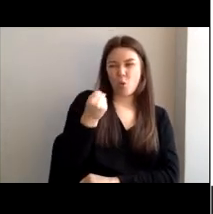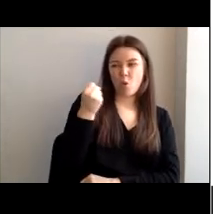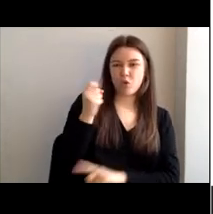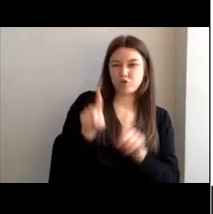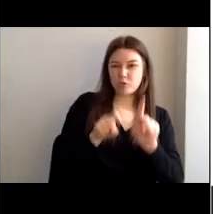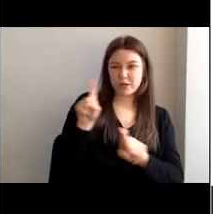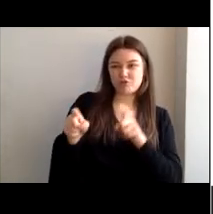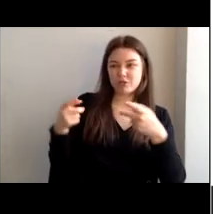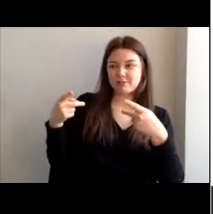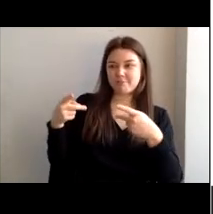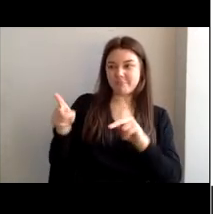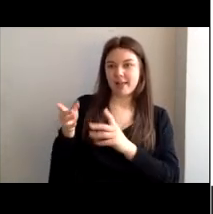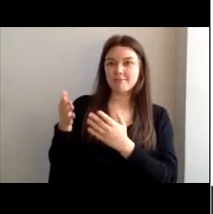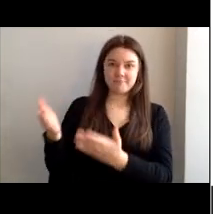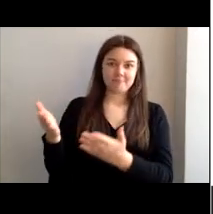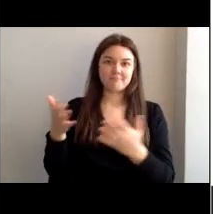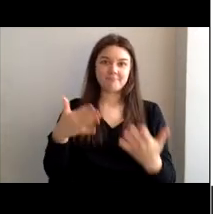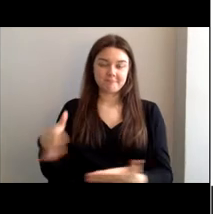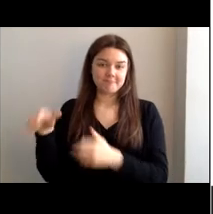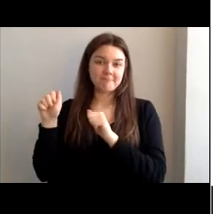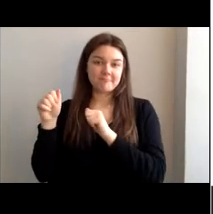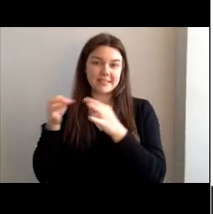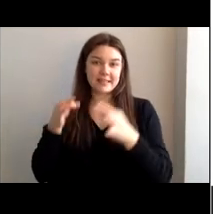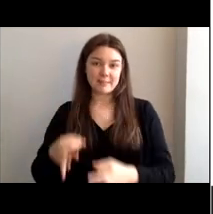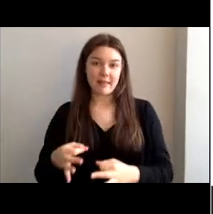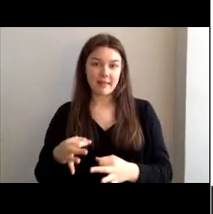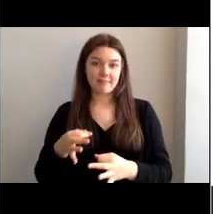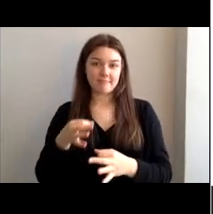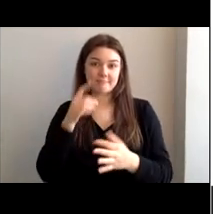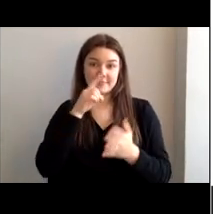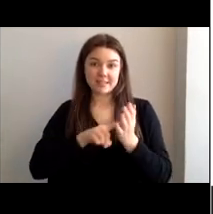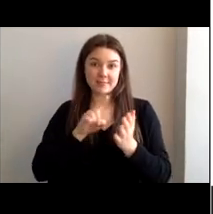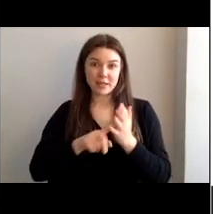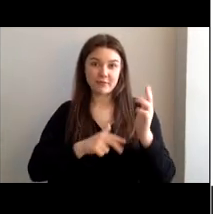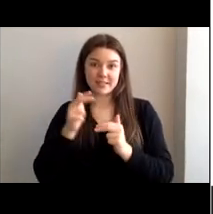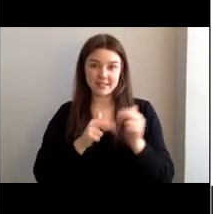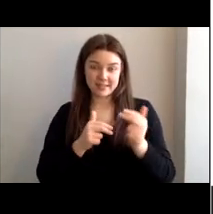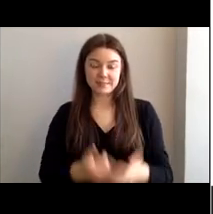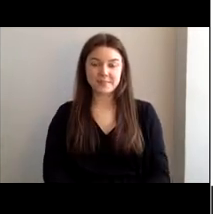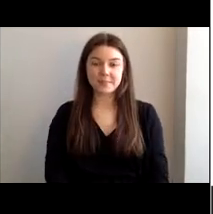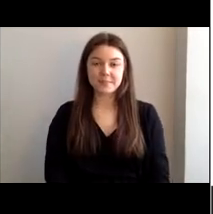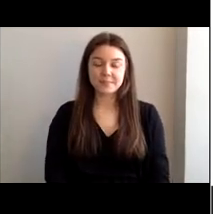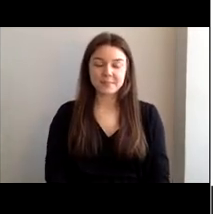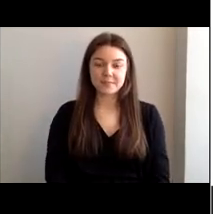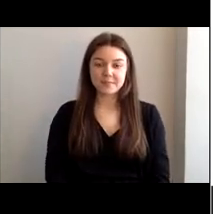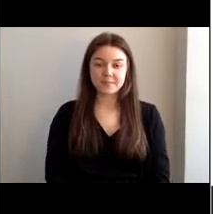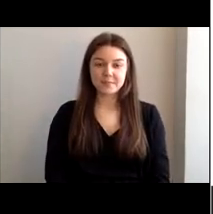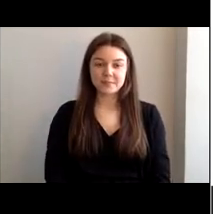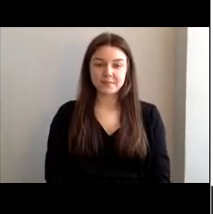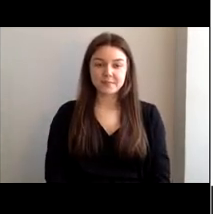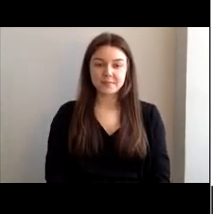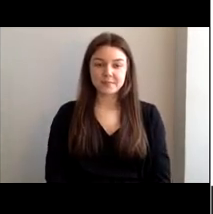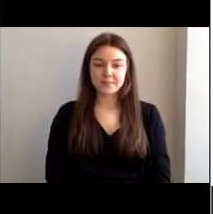him take us into the inspection facility. Very good. All righty.